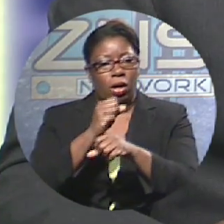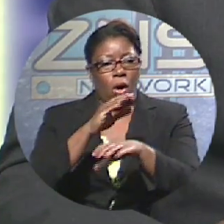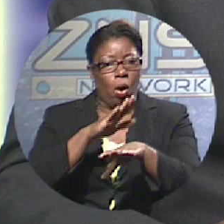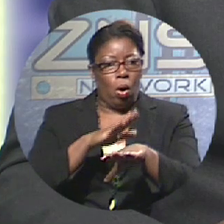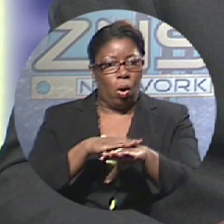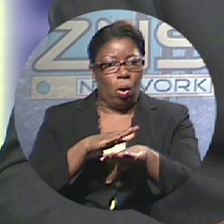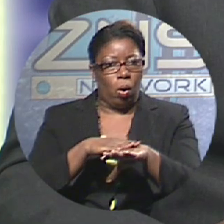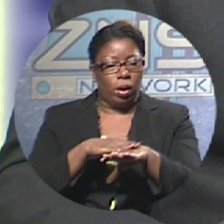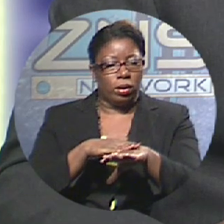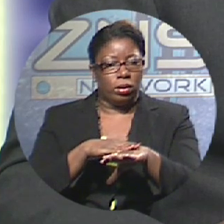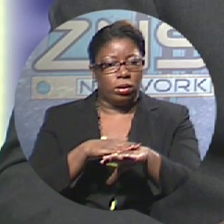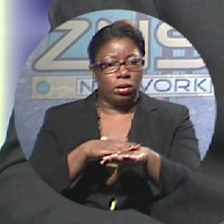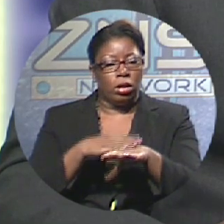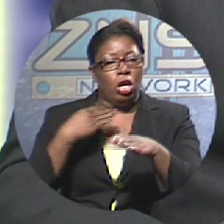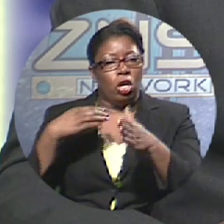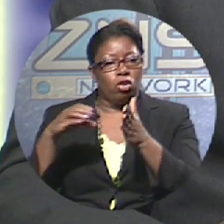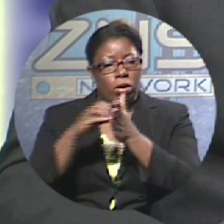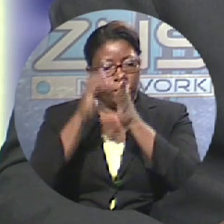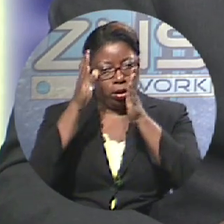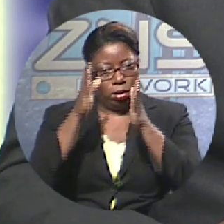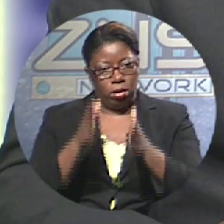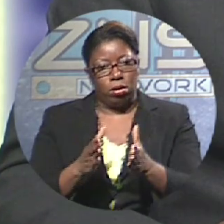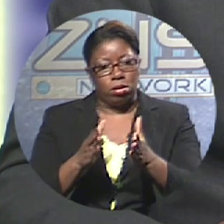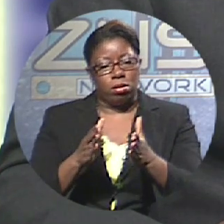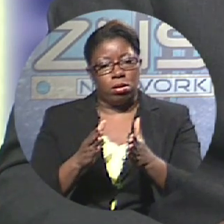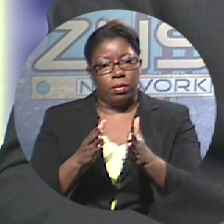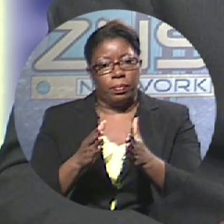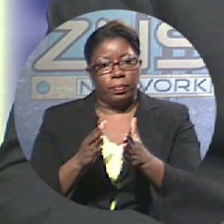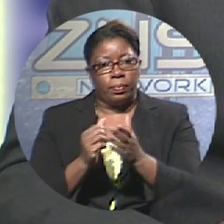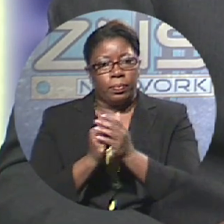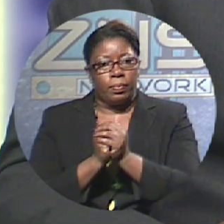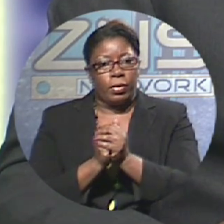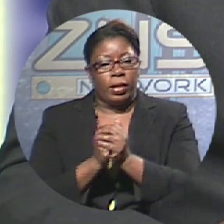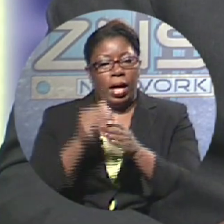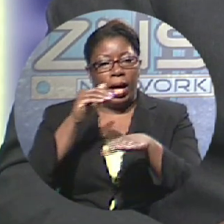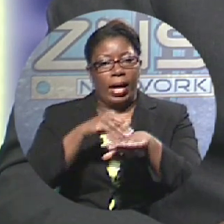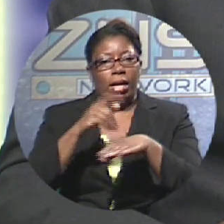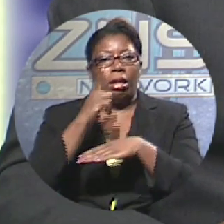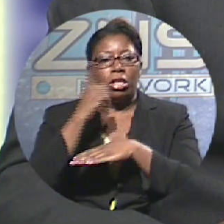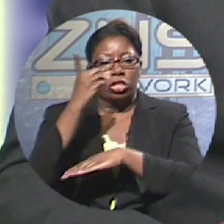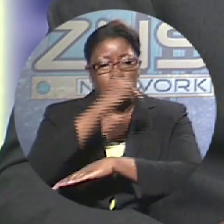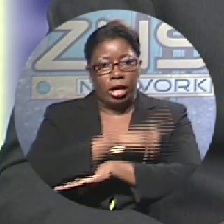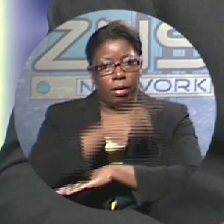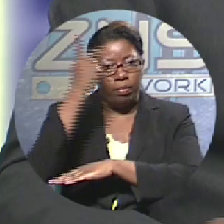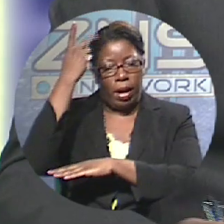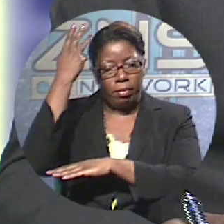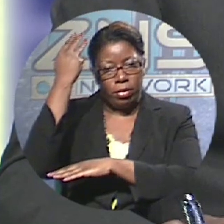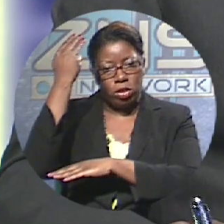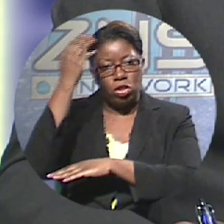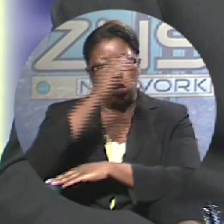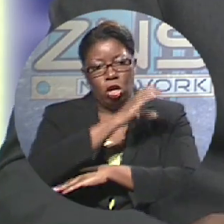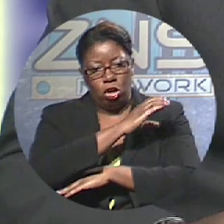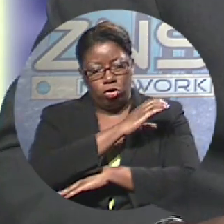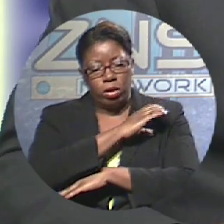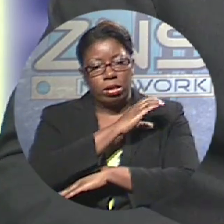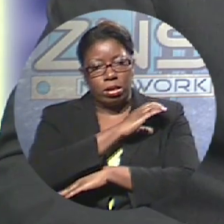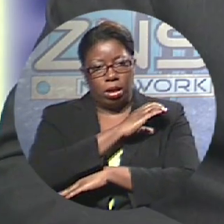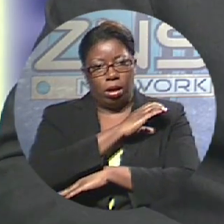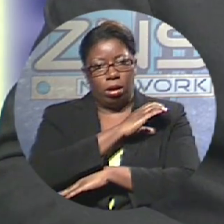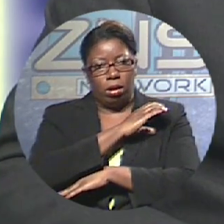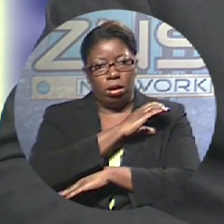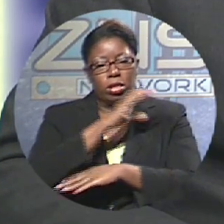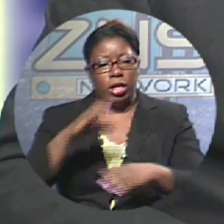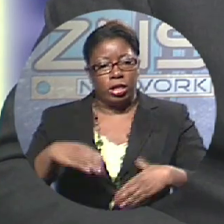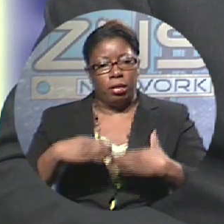arrest this spiraling crime problem. Speaking at an urban renewal luncheon today, Mr. Christie says he's prepared to commit more resources and